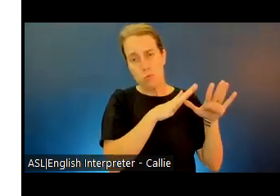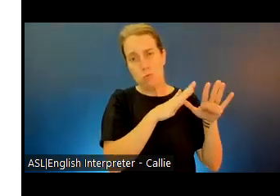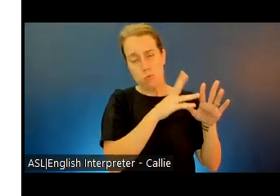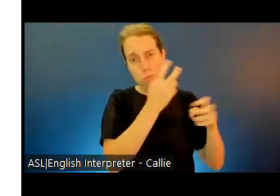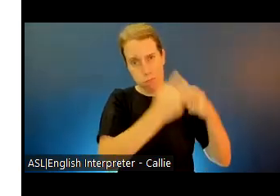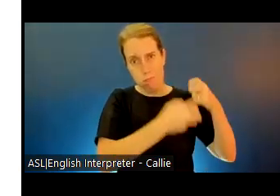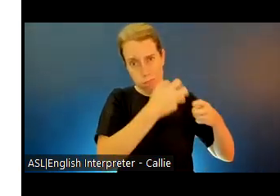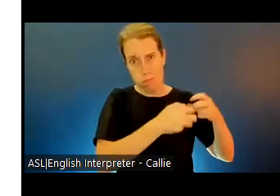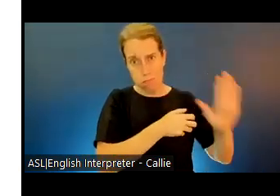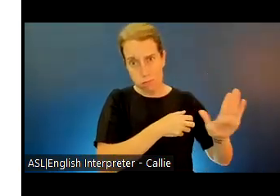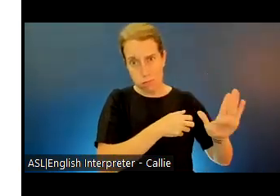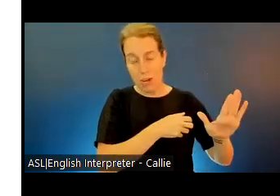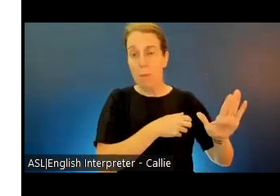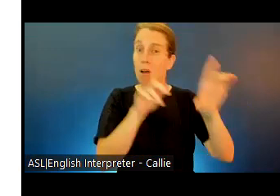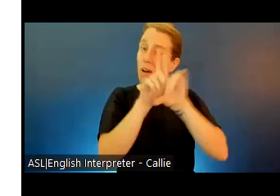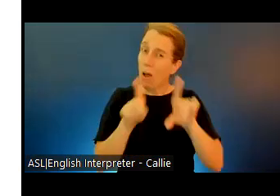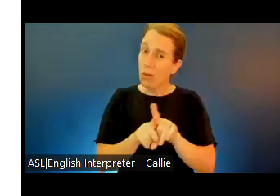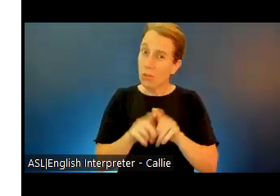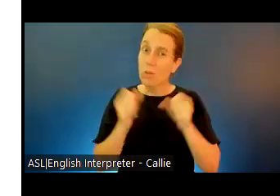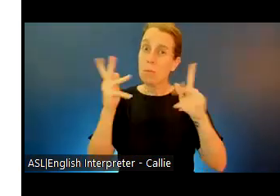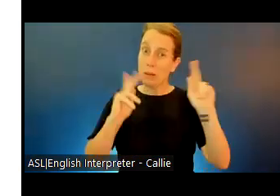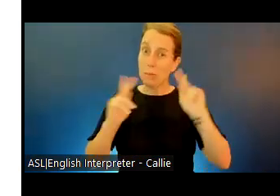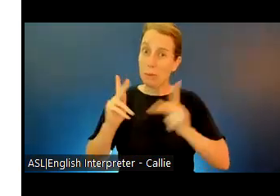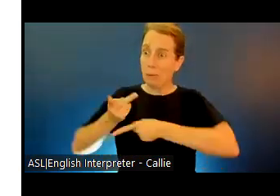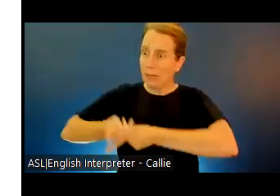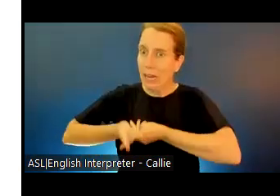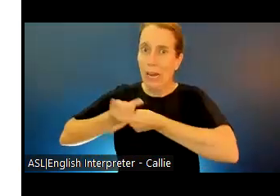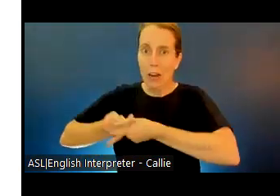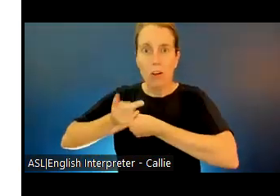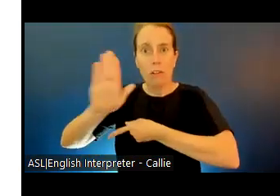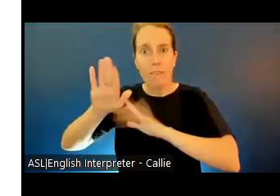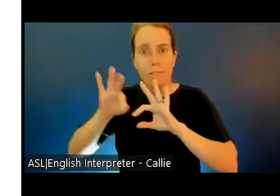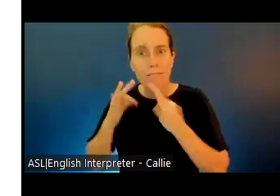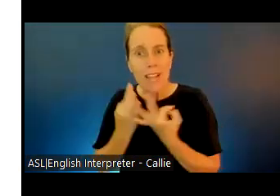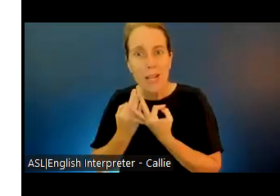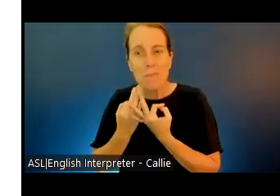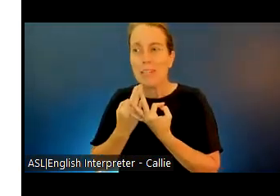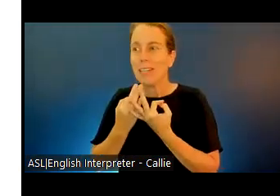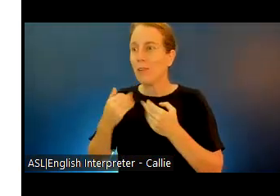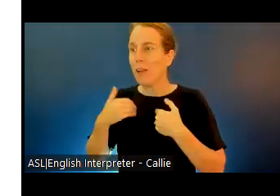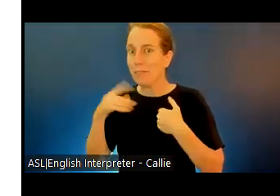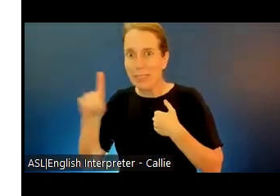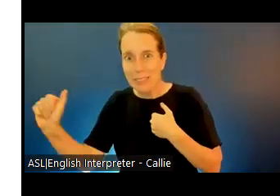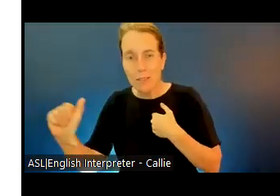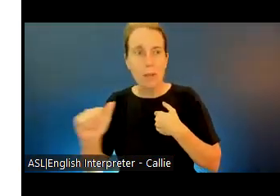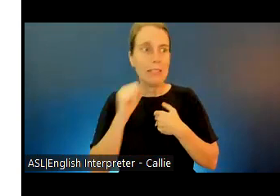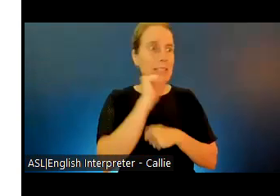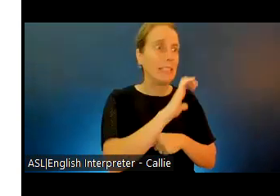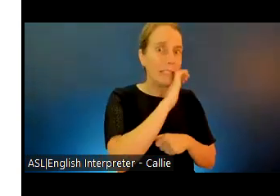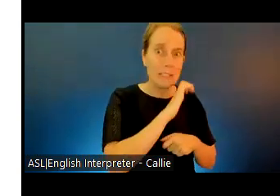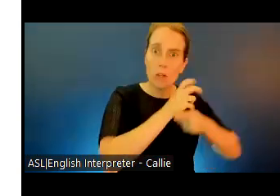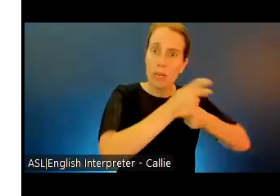providing care throughout the nation, whether it's for persons with disabilities, whether it's for Asian communities, or you name a lot of